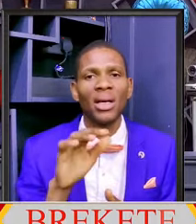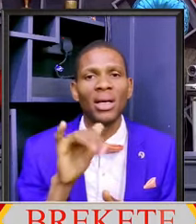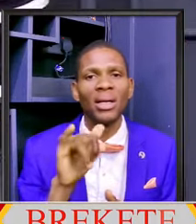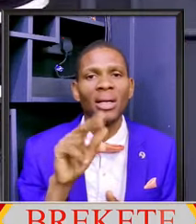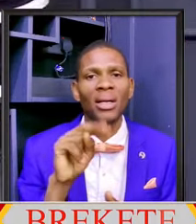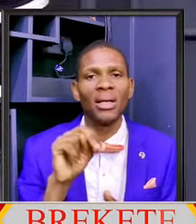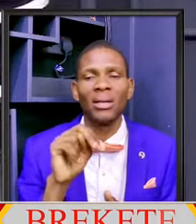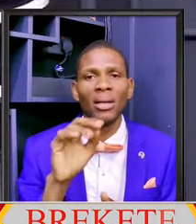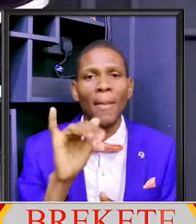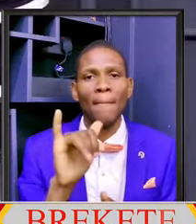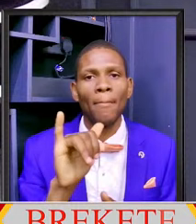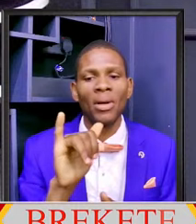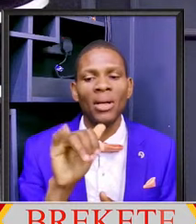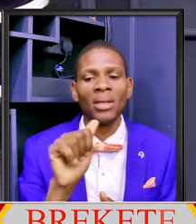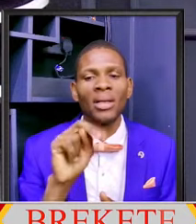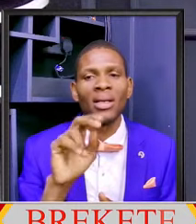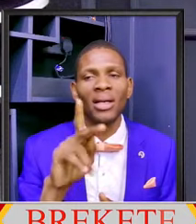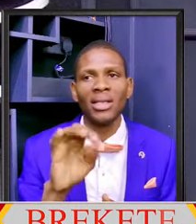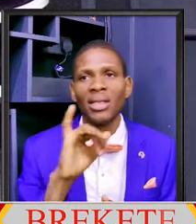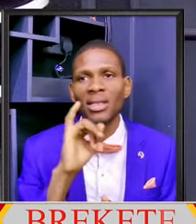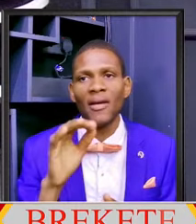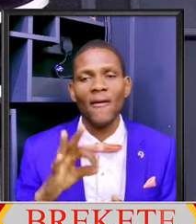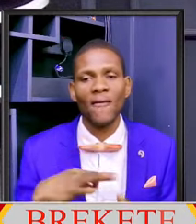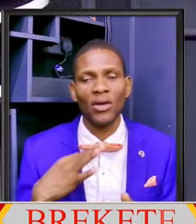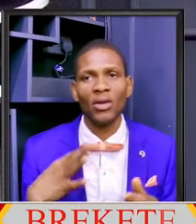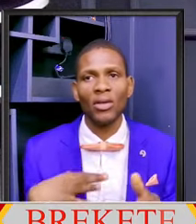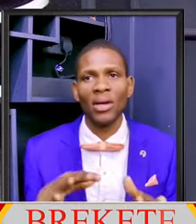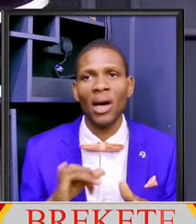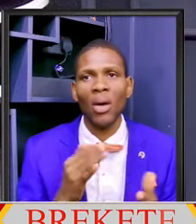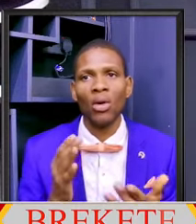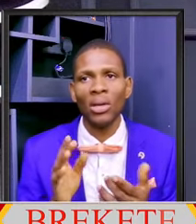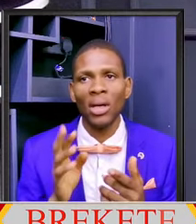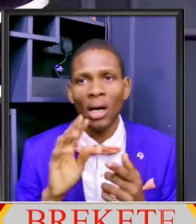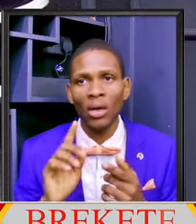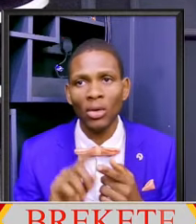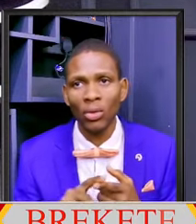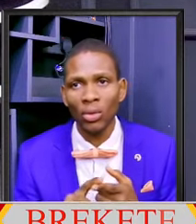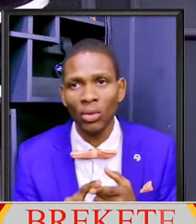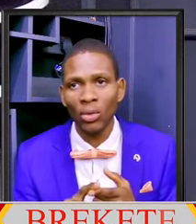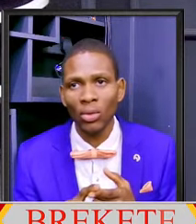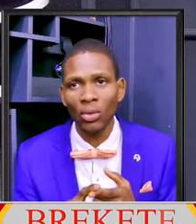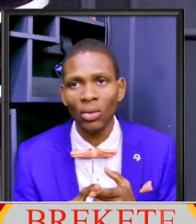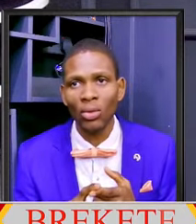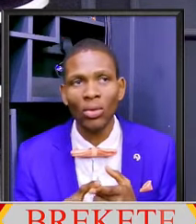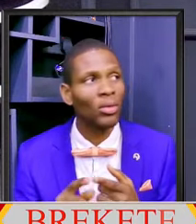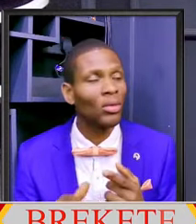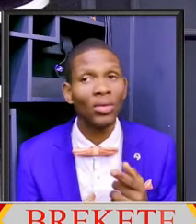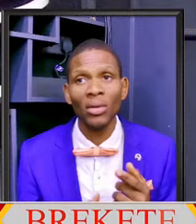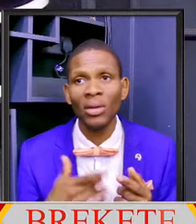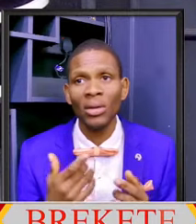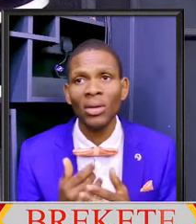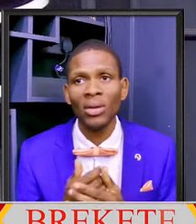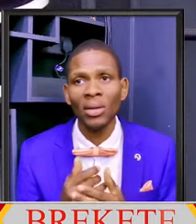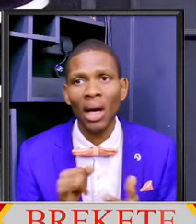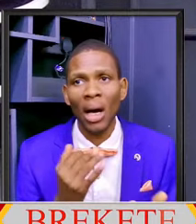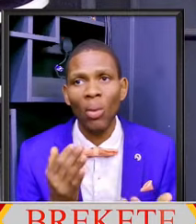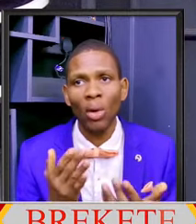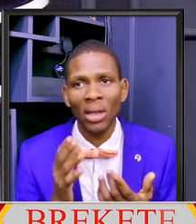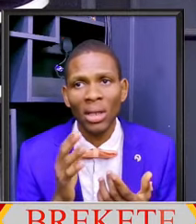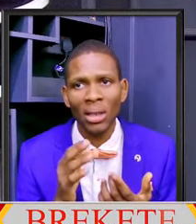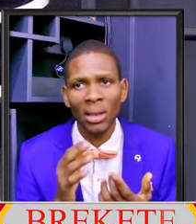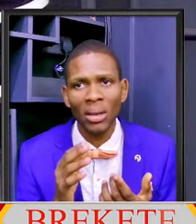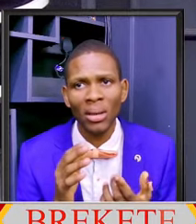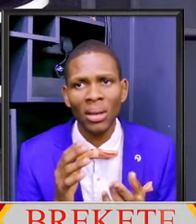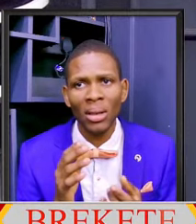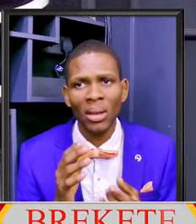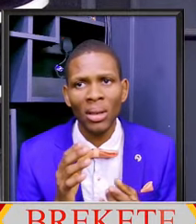Yes, my wife is a fashion designer. I want her to feel what is called embarrassment with clothes. Mm? I want to